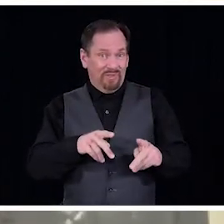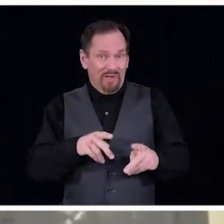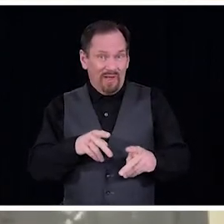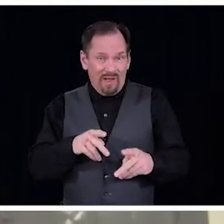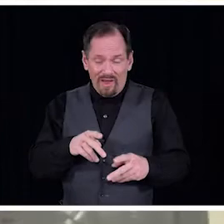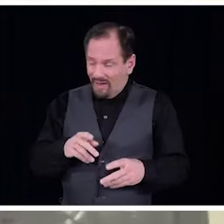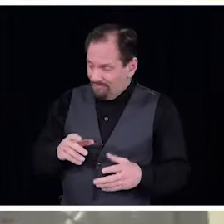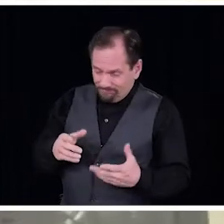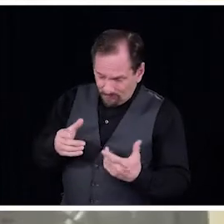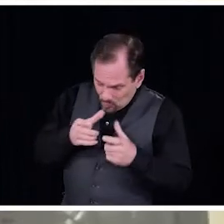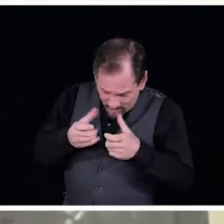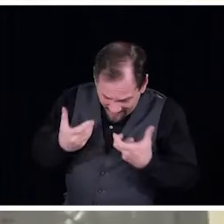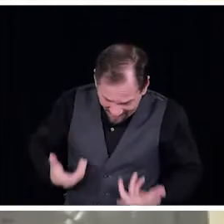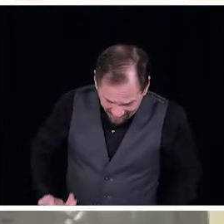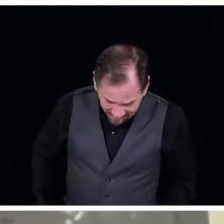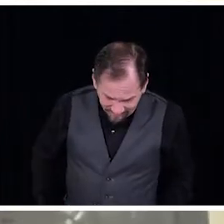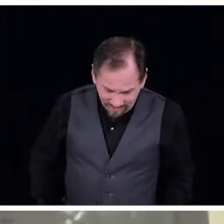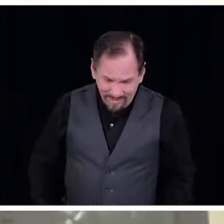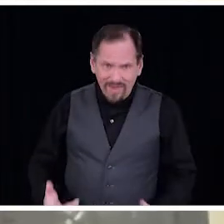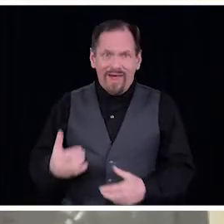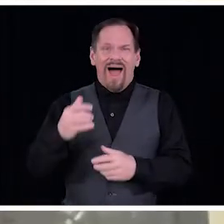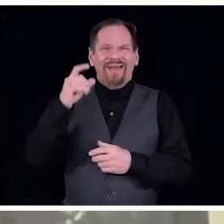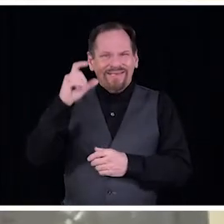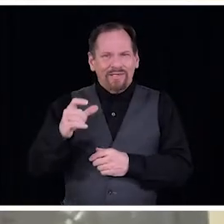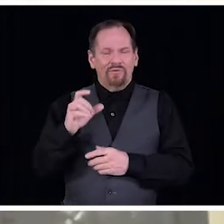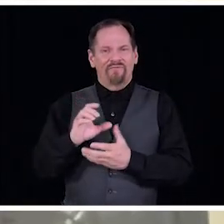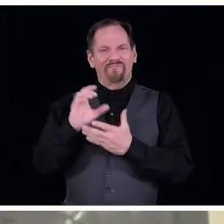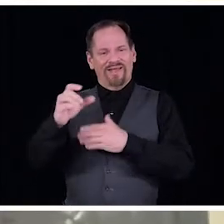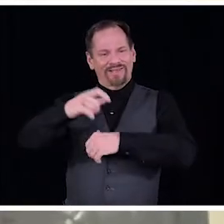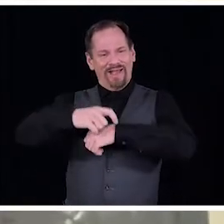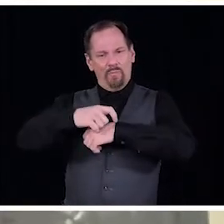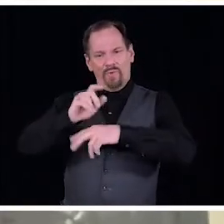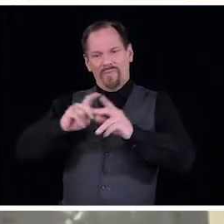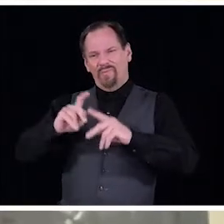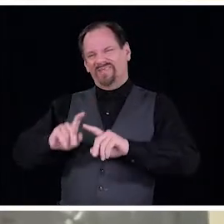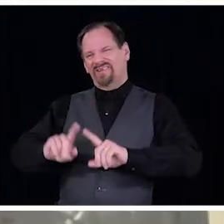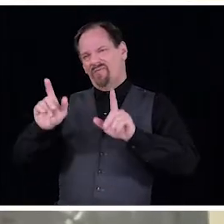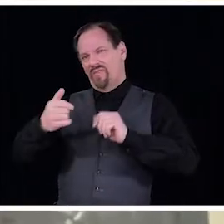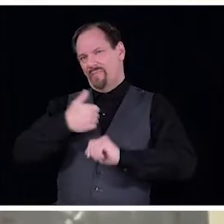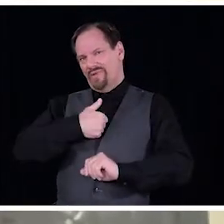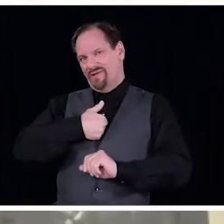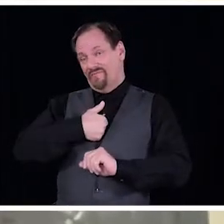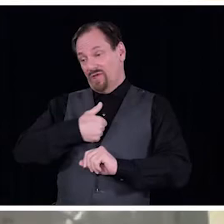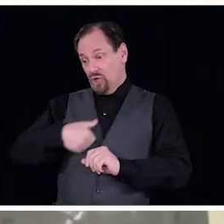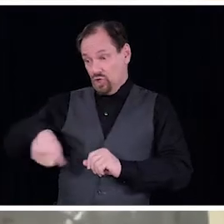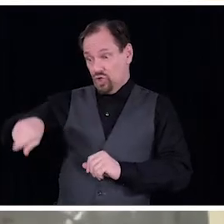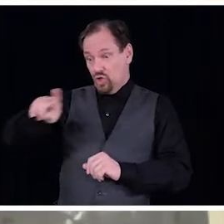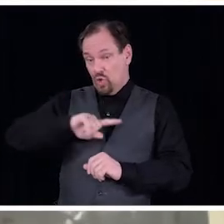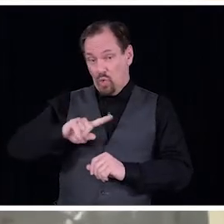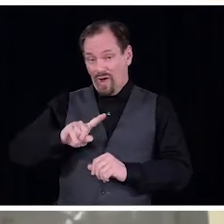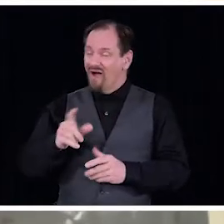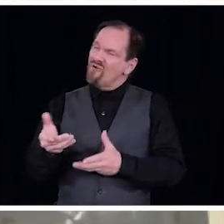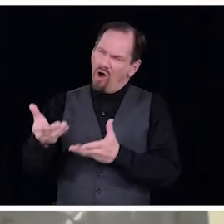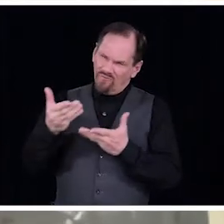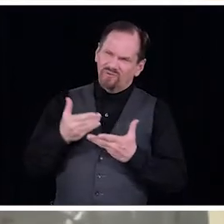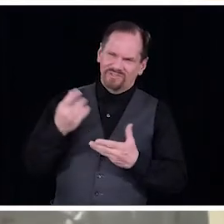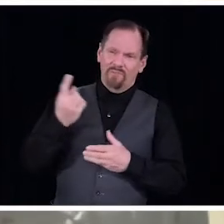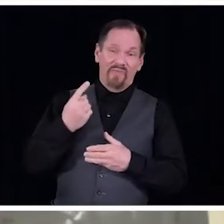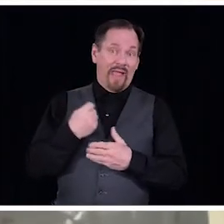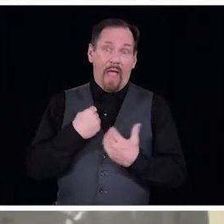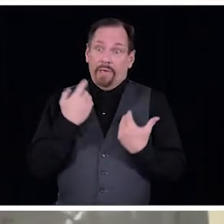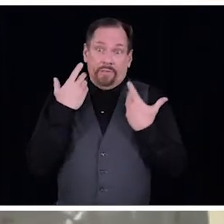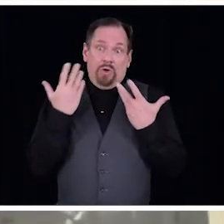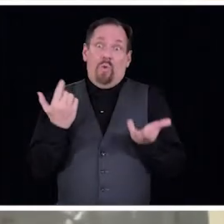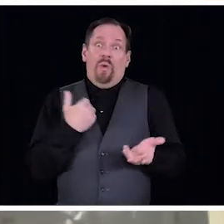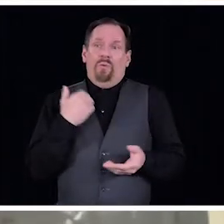building relationships with people different from myself. You all have offered me a lot. Maybe even something I didn't know I was